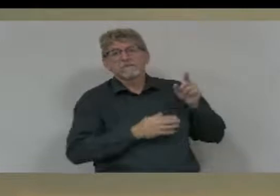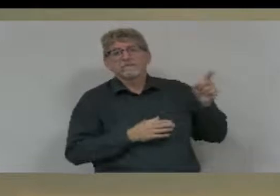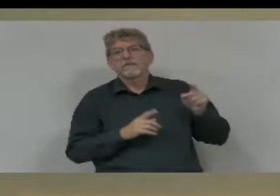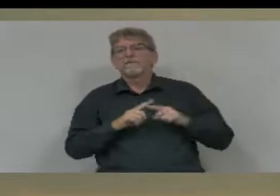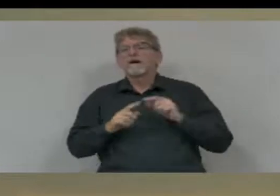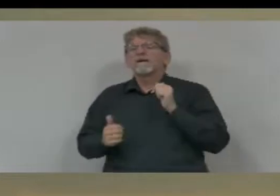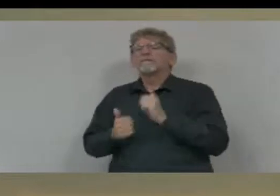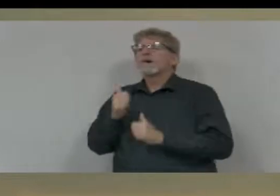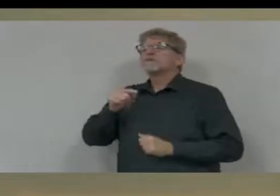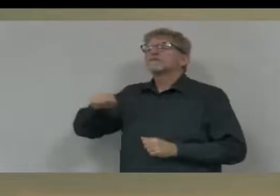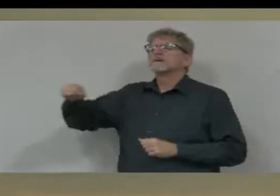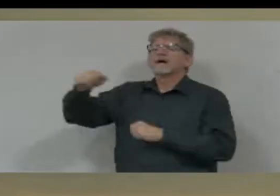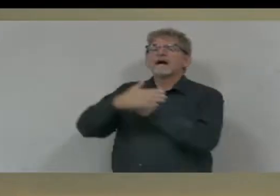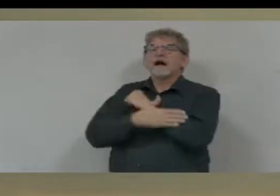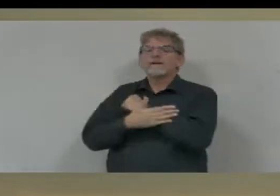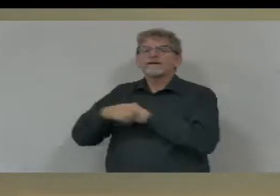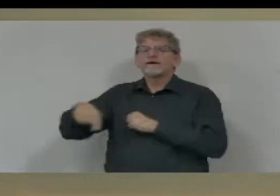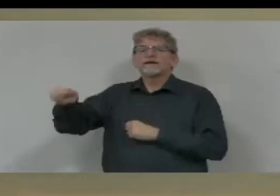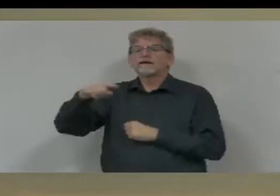homeless population